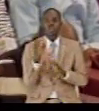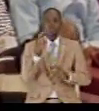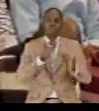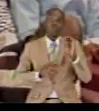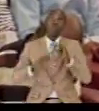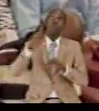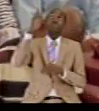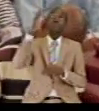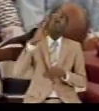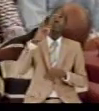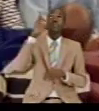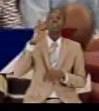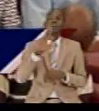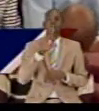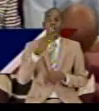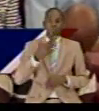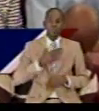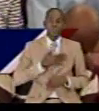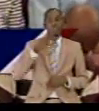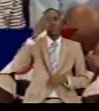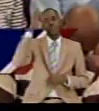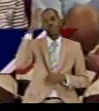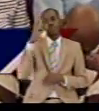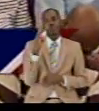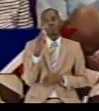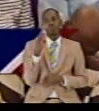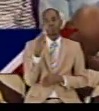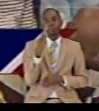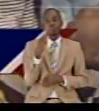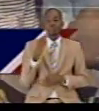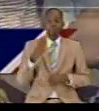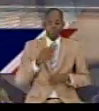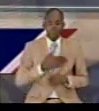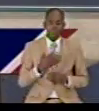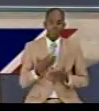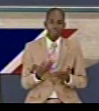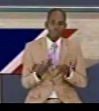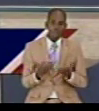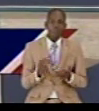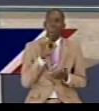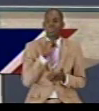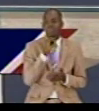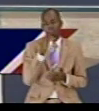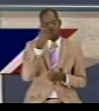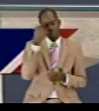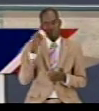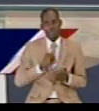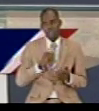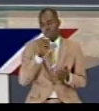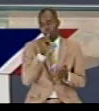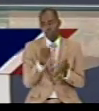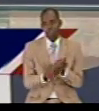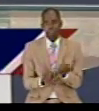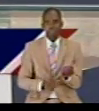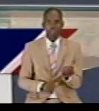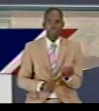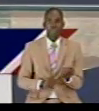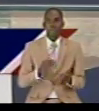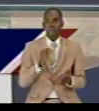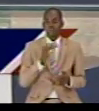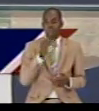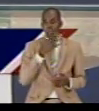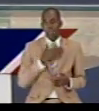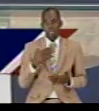art my God. He said, my punching is not because I'm backsliding. My seeking you is not because I